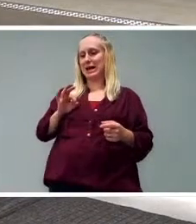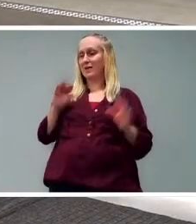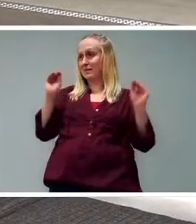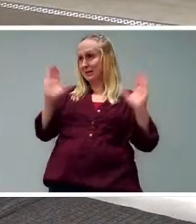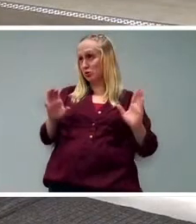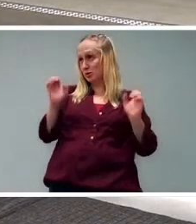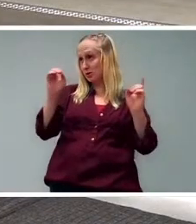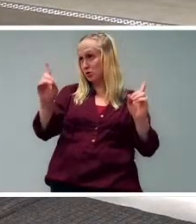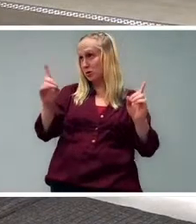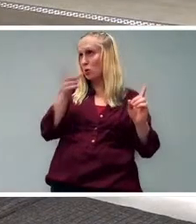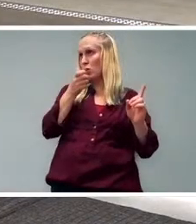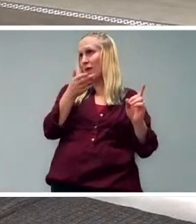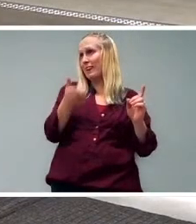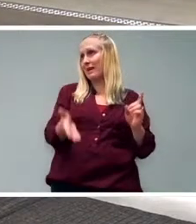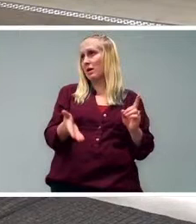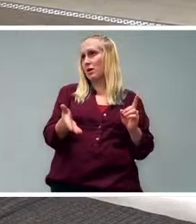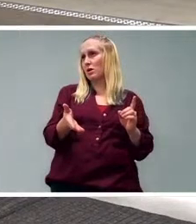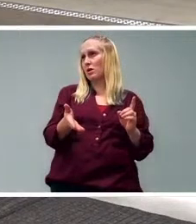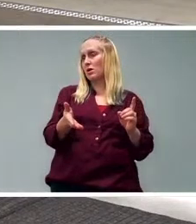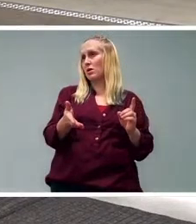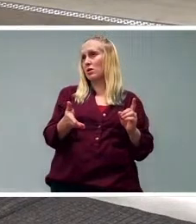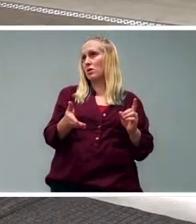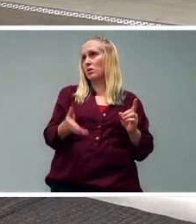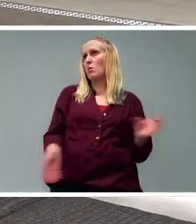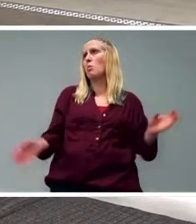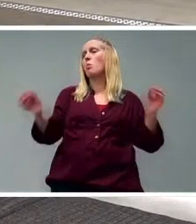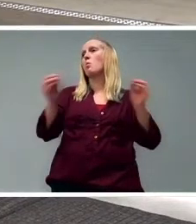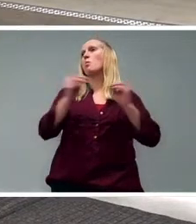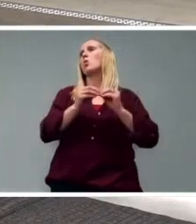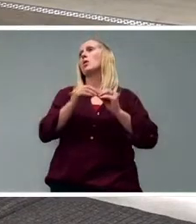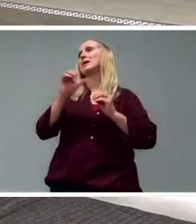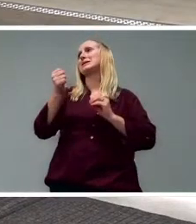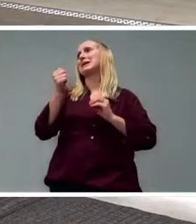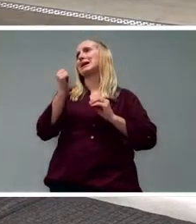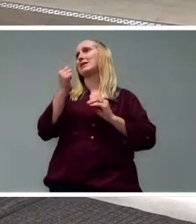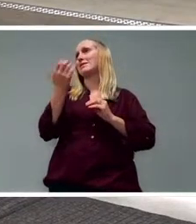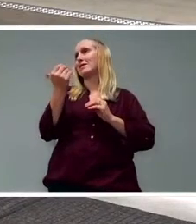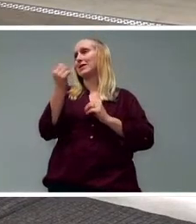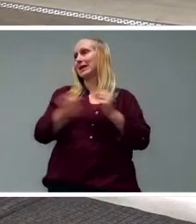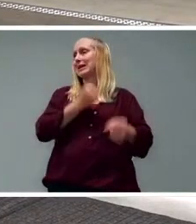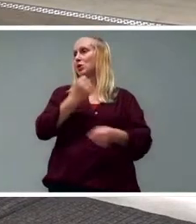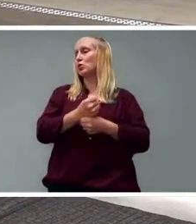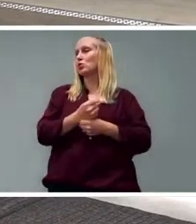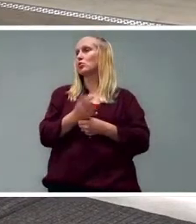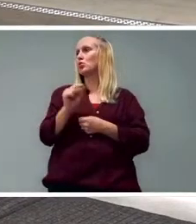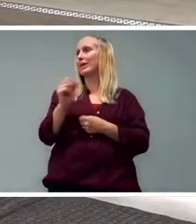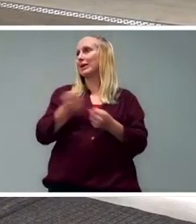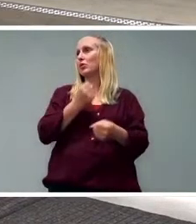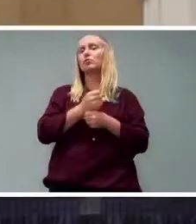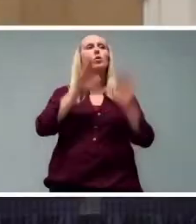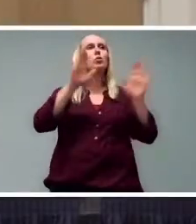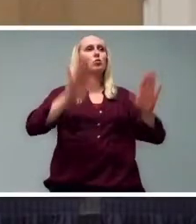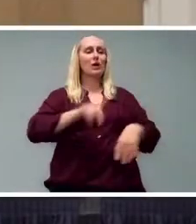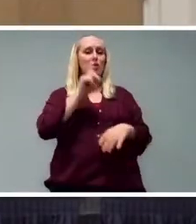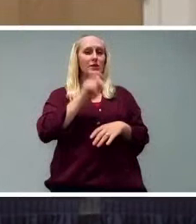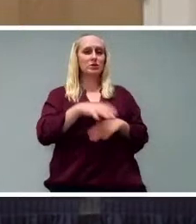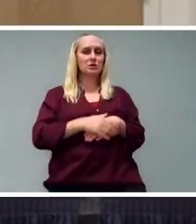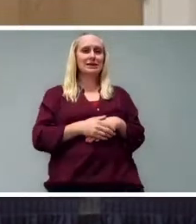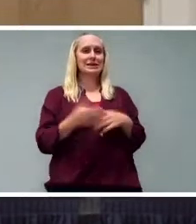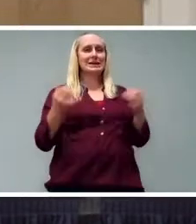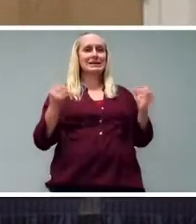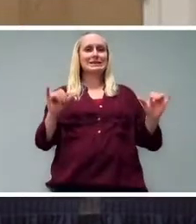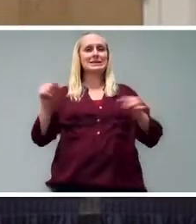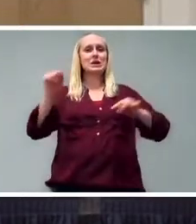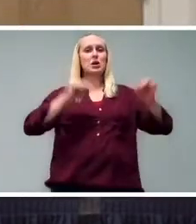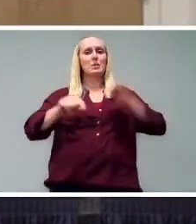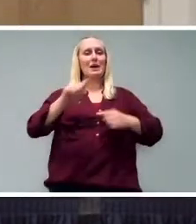who actually could be here, yep, long, 10, 15 years, 20 years? So, yeah, great question. It still comes back to, there